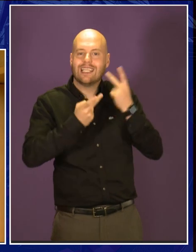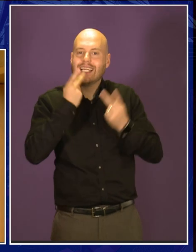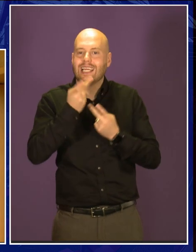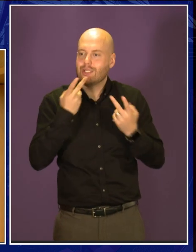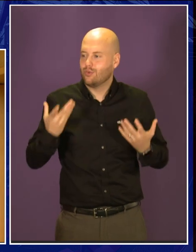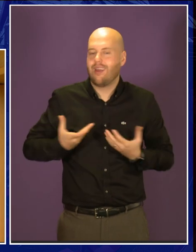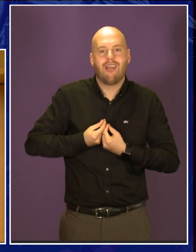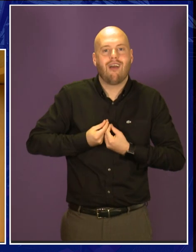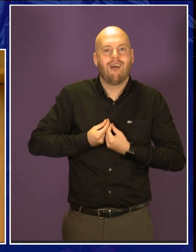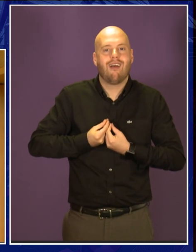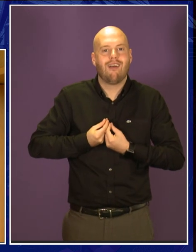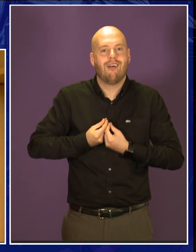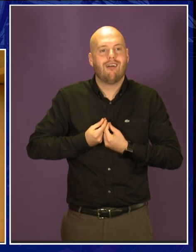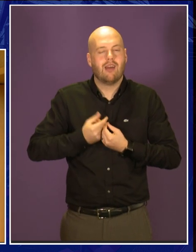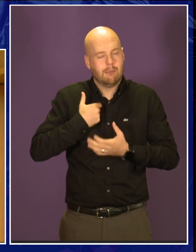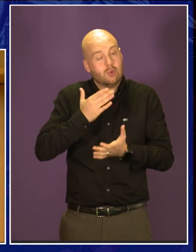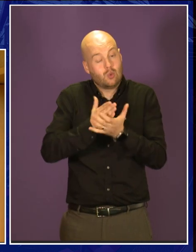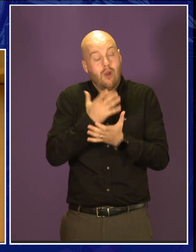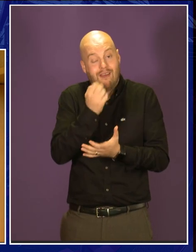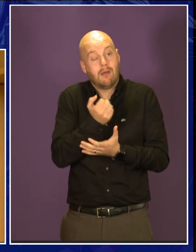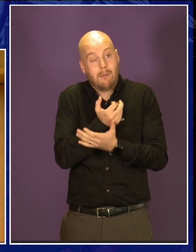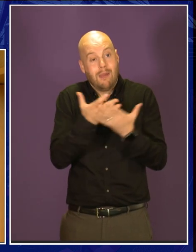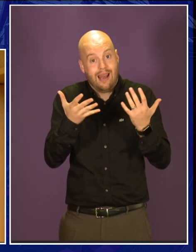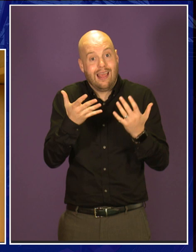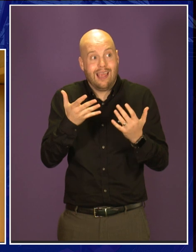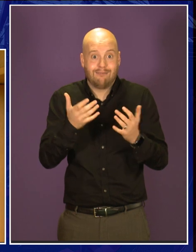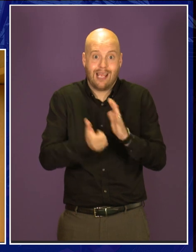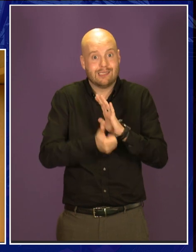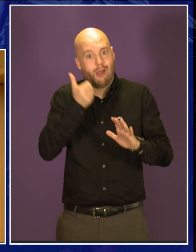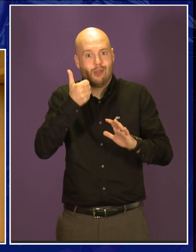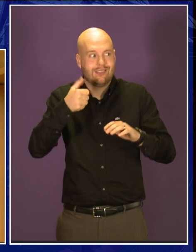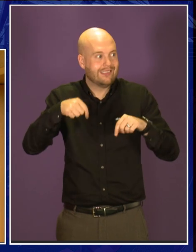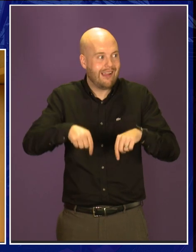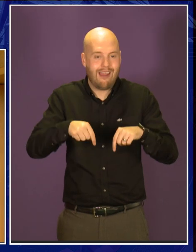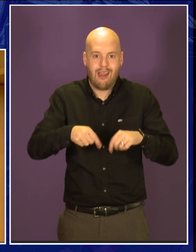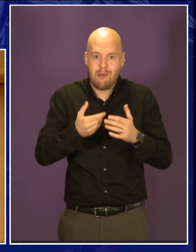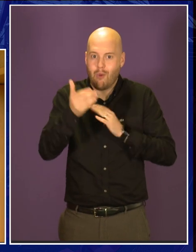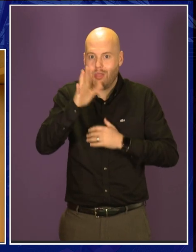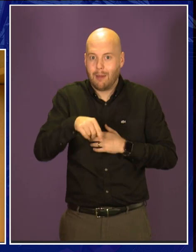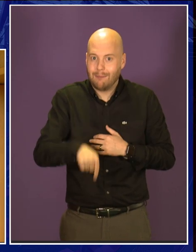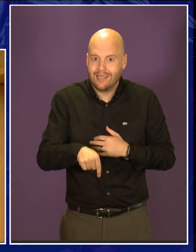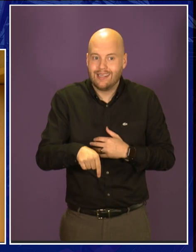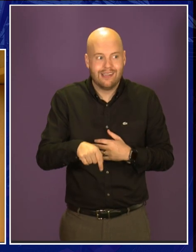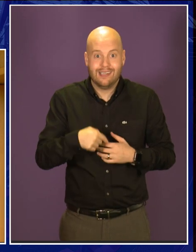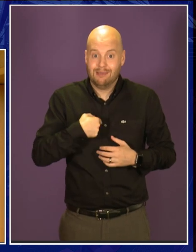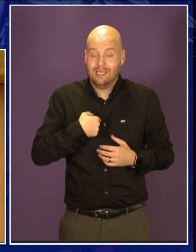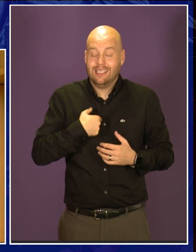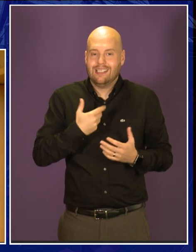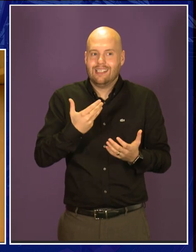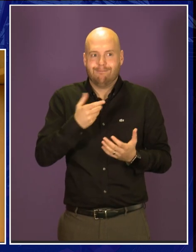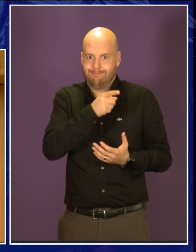there are many experts here who are more knowledgeable than me in neuroscience and neurologists and other science